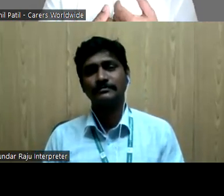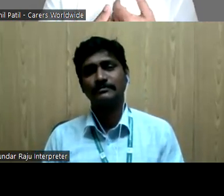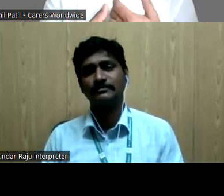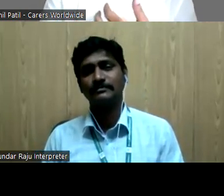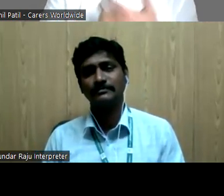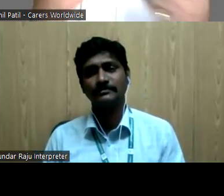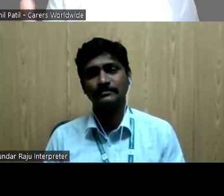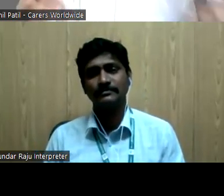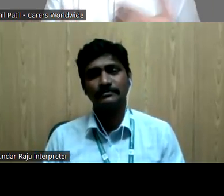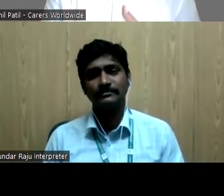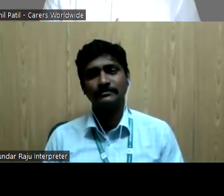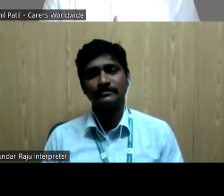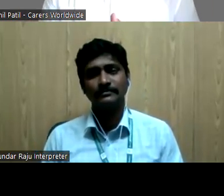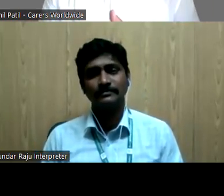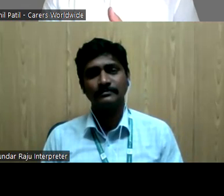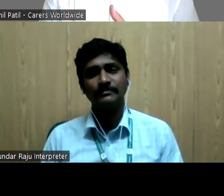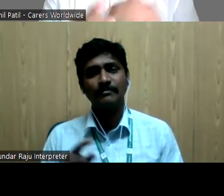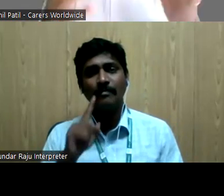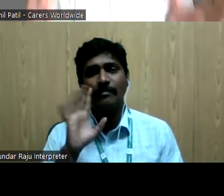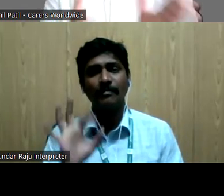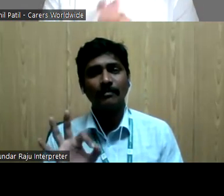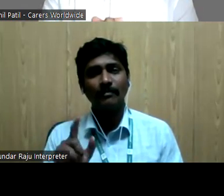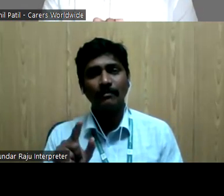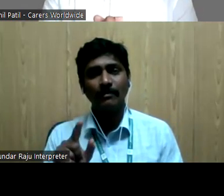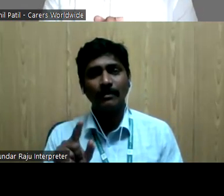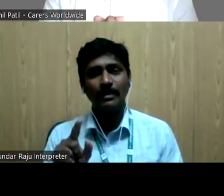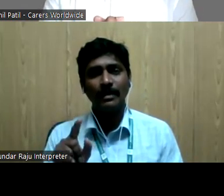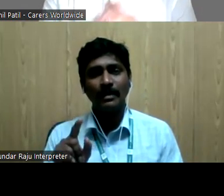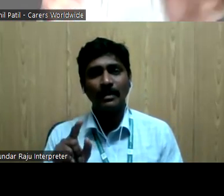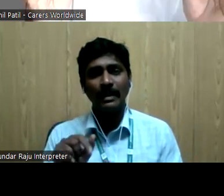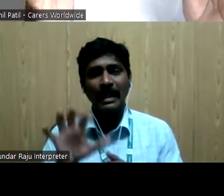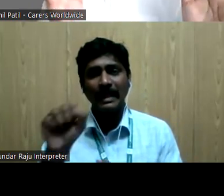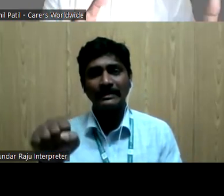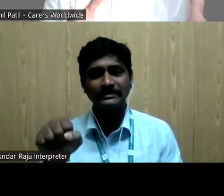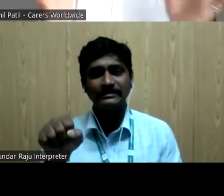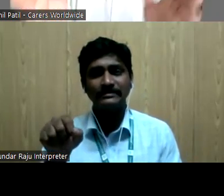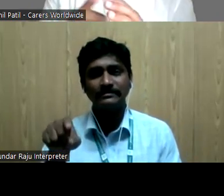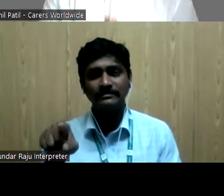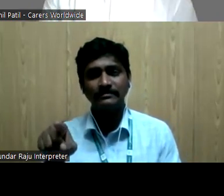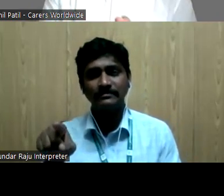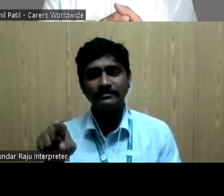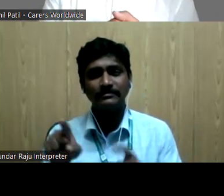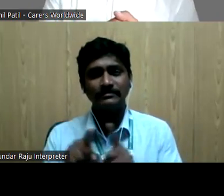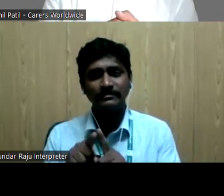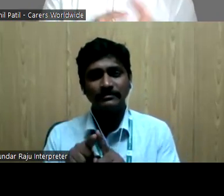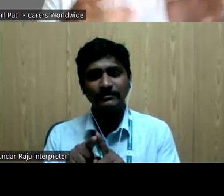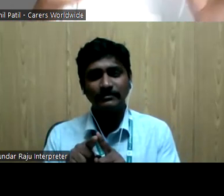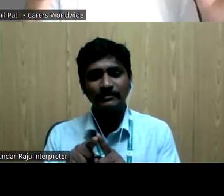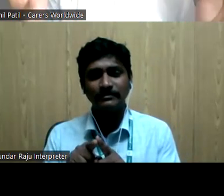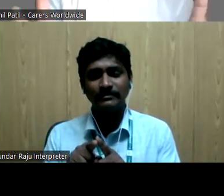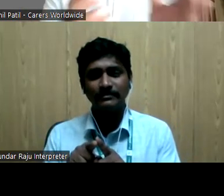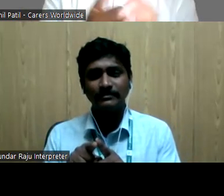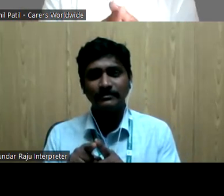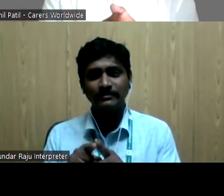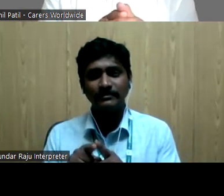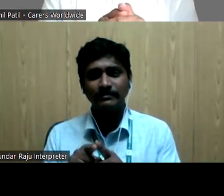can rightfully access that respite care for week or 10 days. And also there